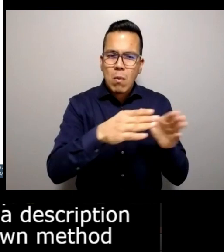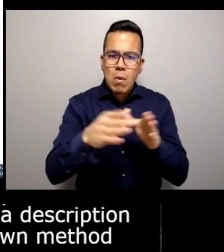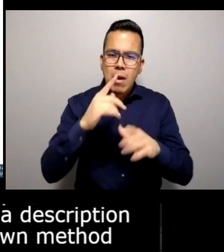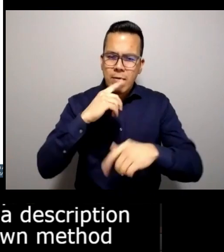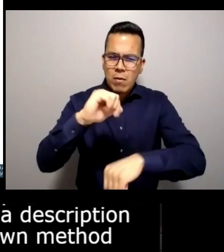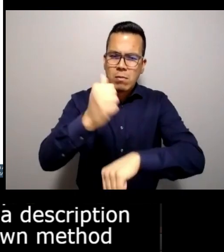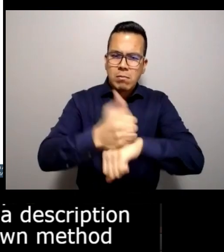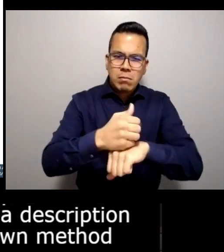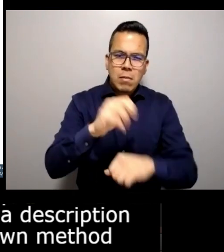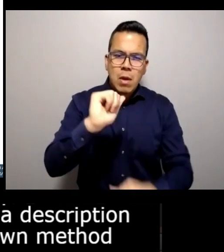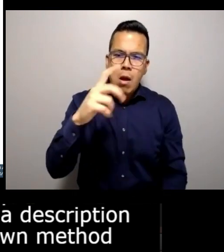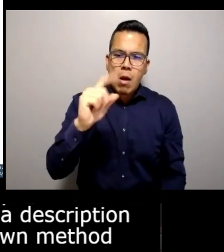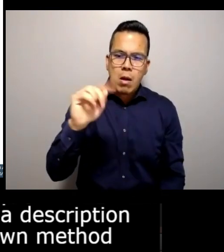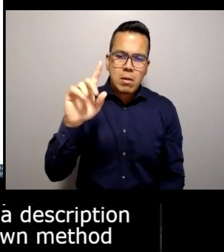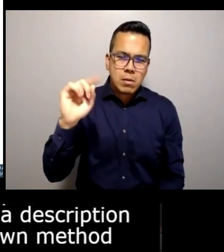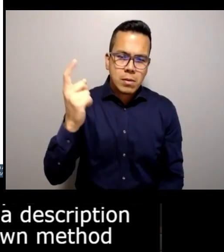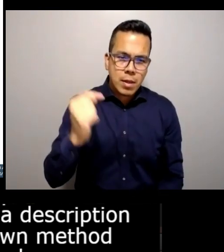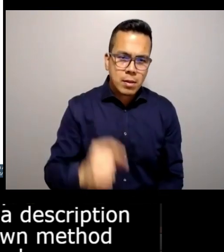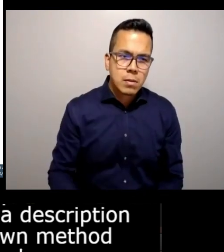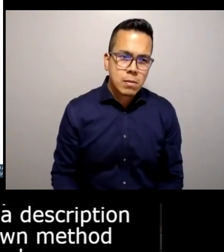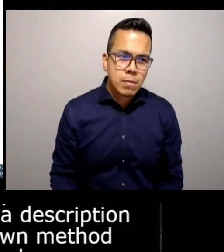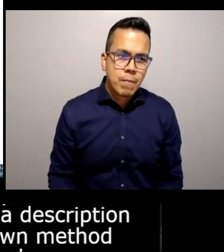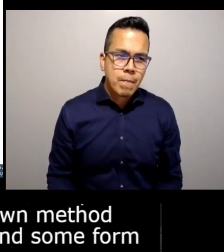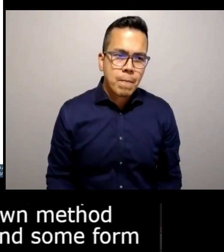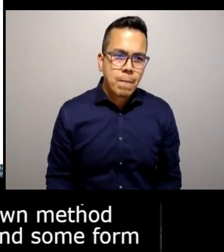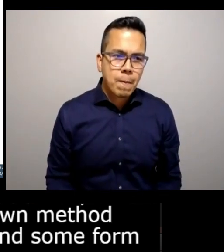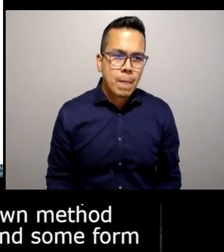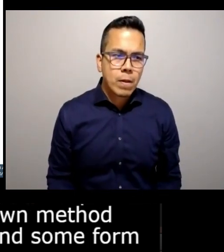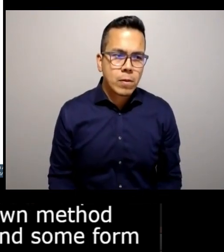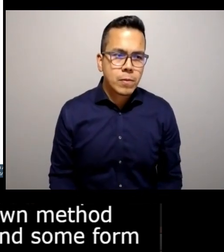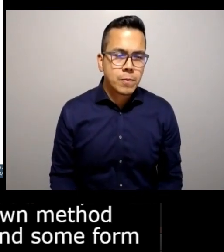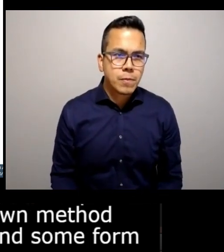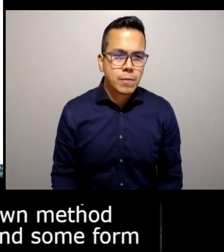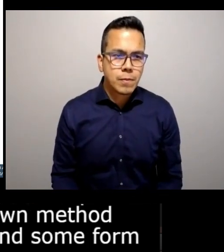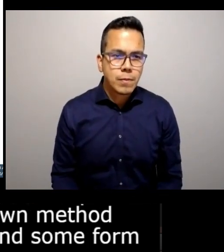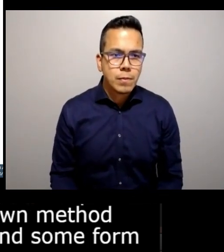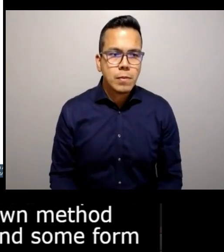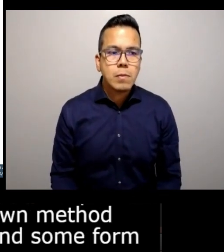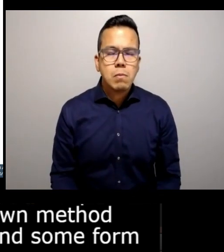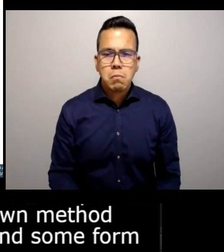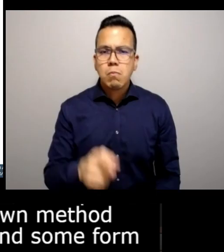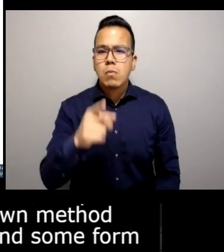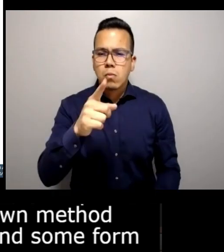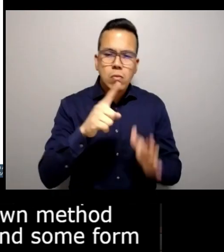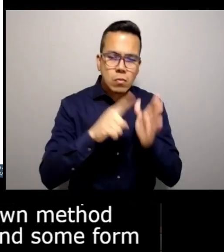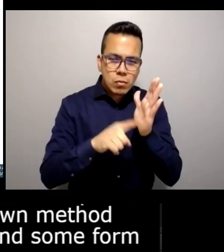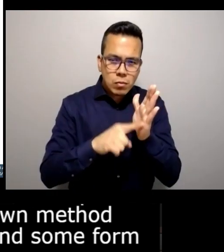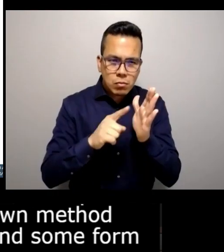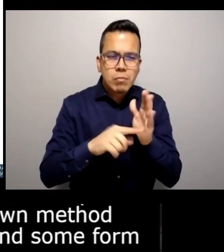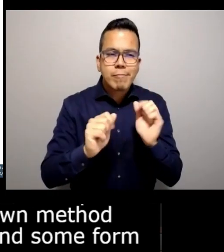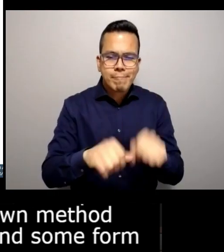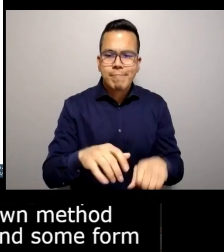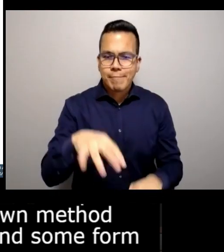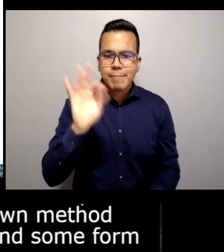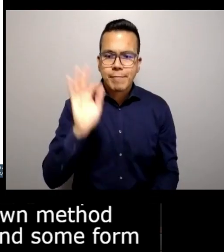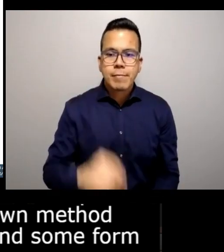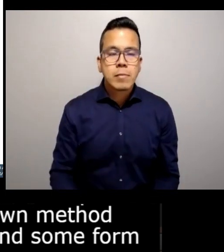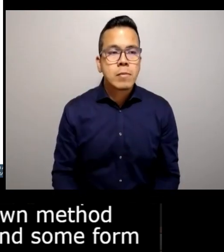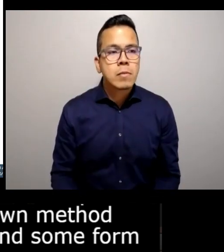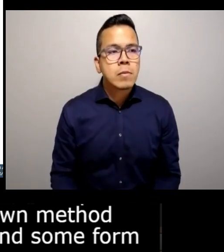around some form of finding the accessibility settings within your tool.